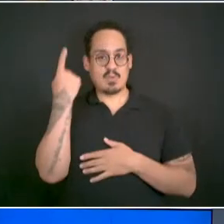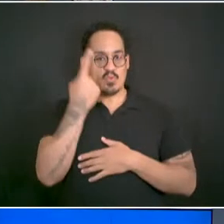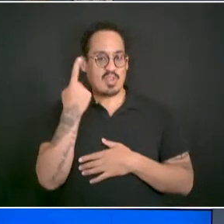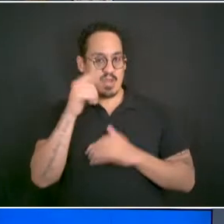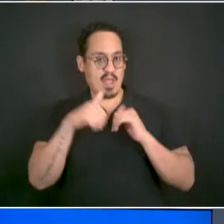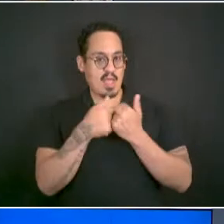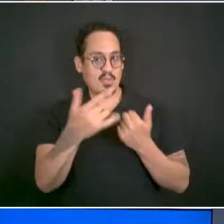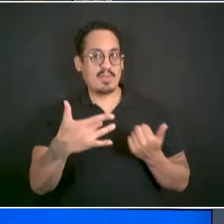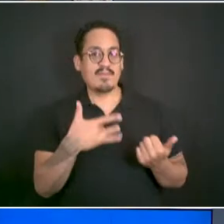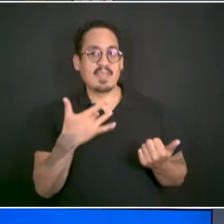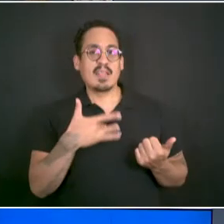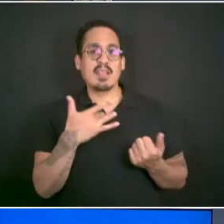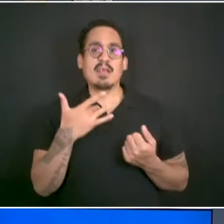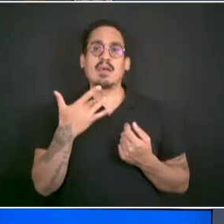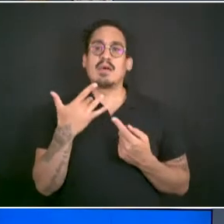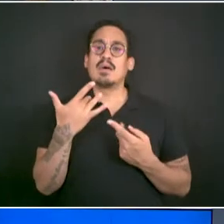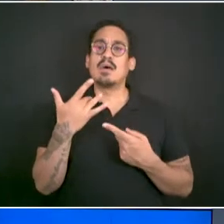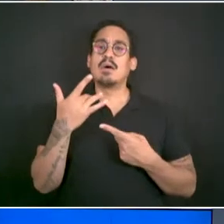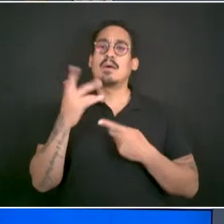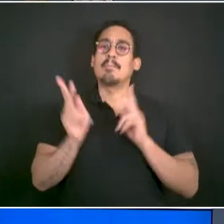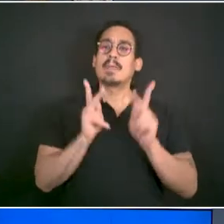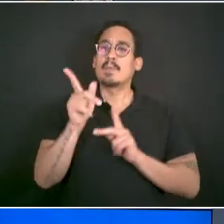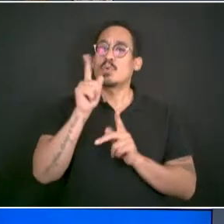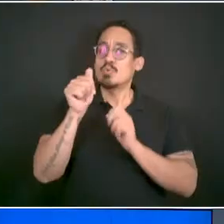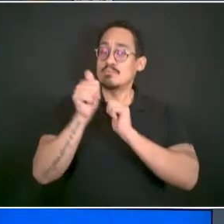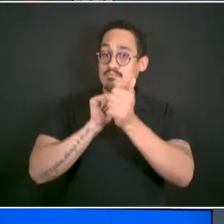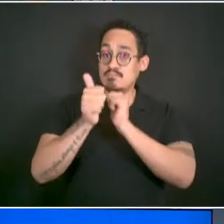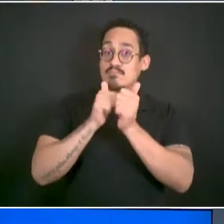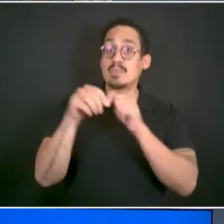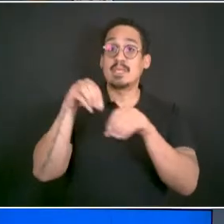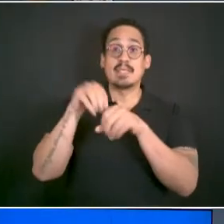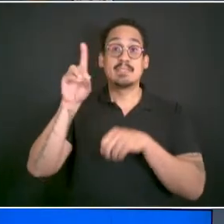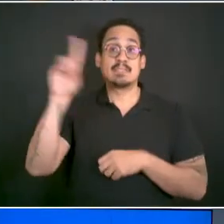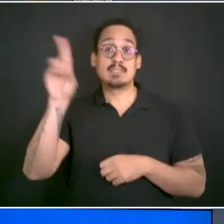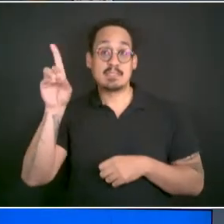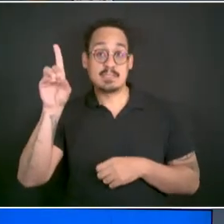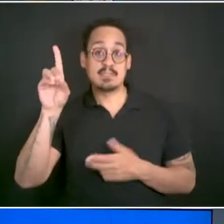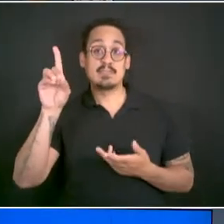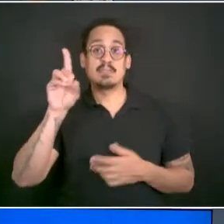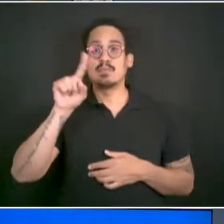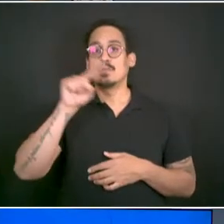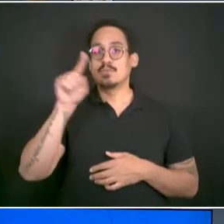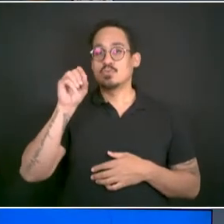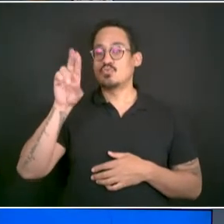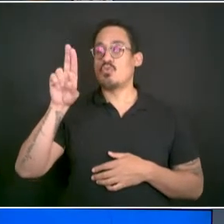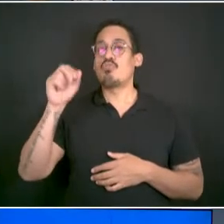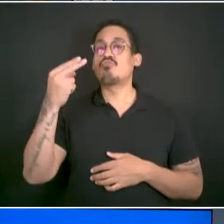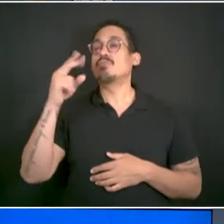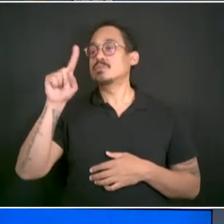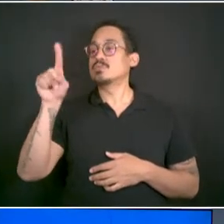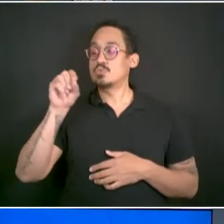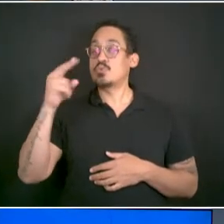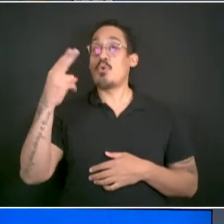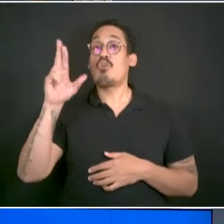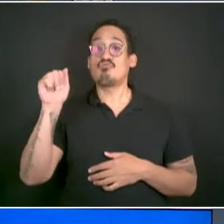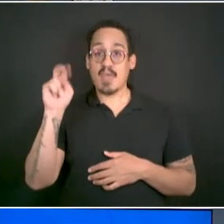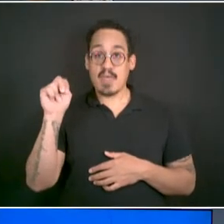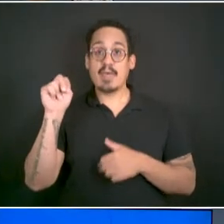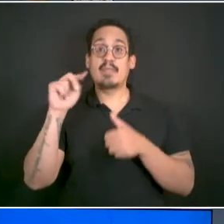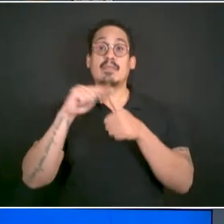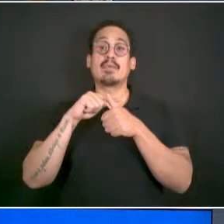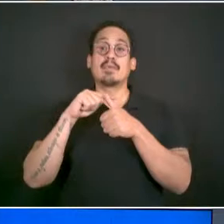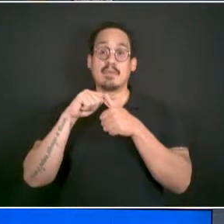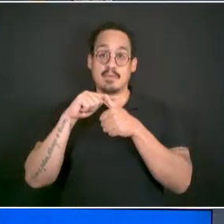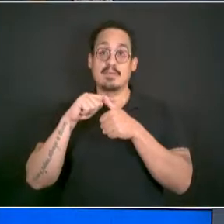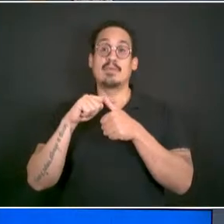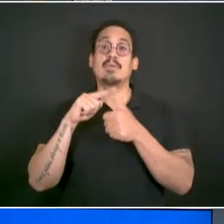the people who's running in the Democratic primary, Zohar Mamdani, who has refused to vote on resolutions